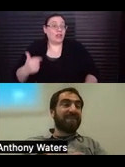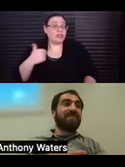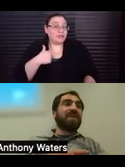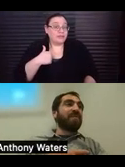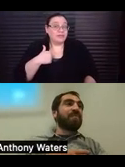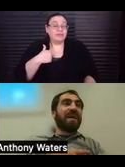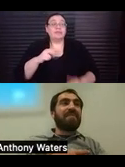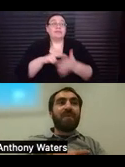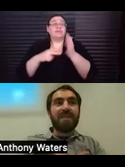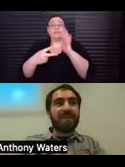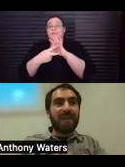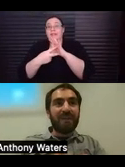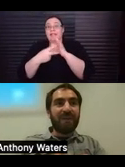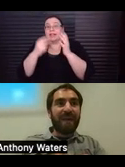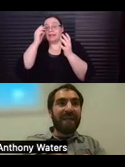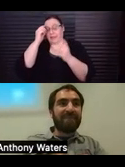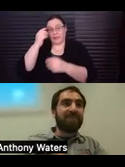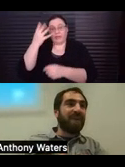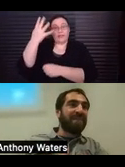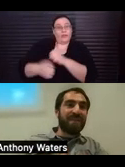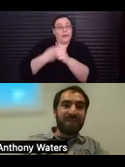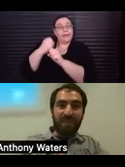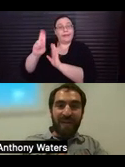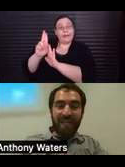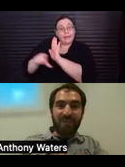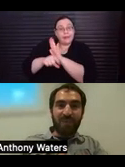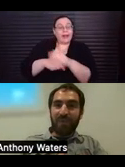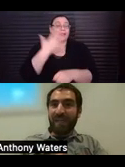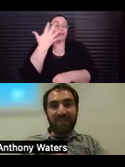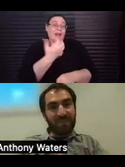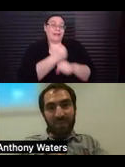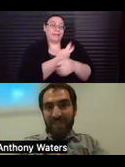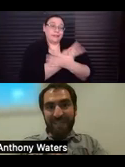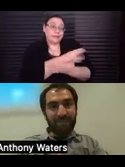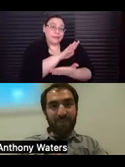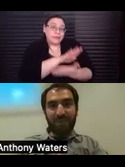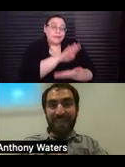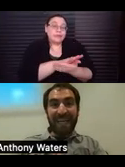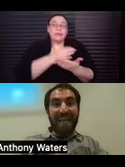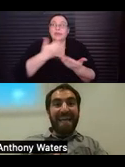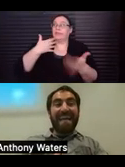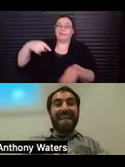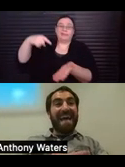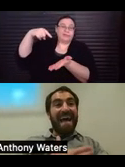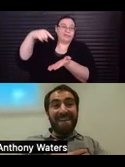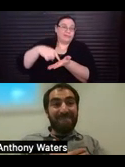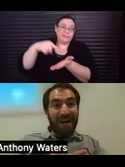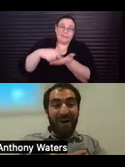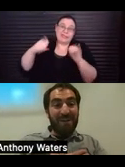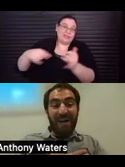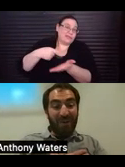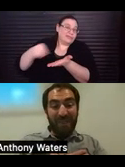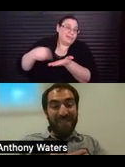means 4 years of undergrad, 5 years of grad school, got the student debt to prove it, and I